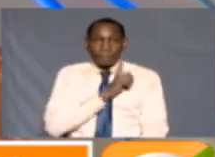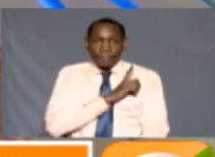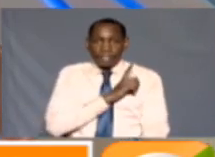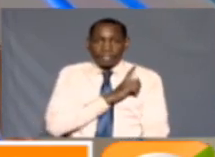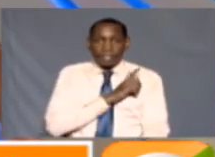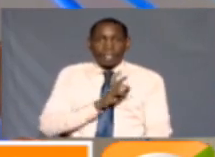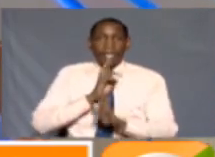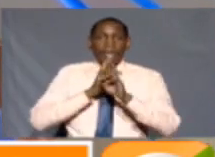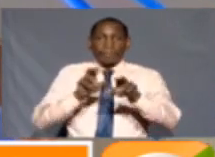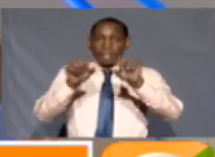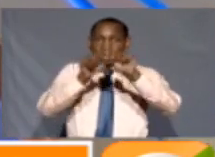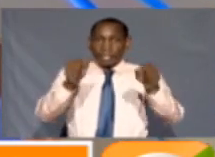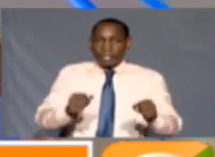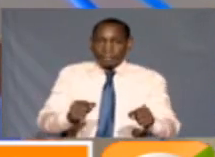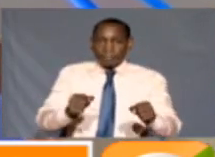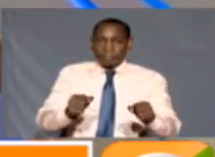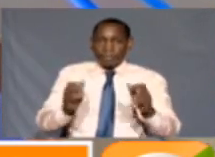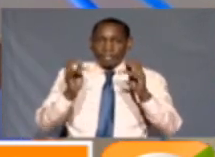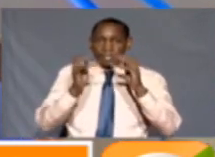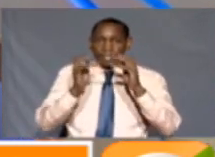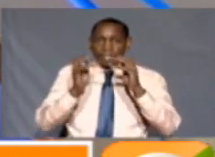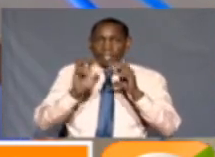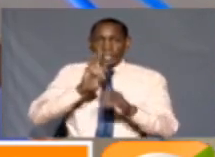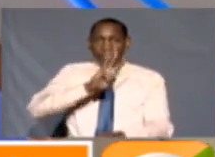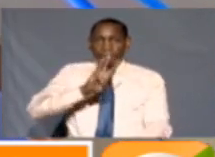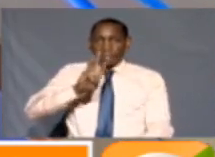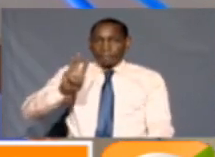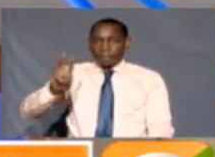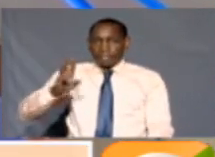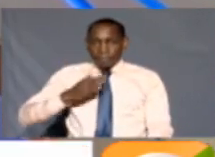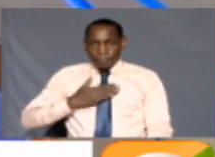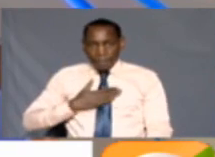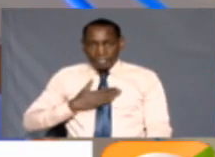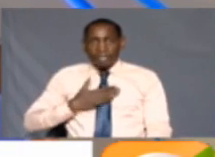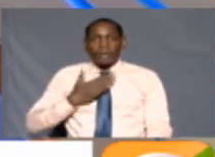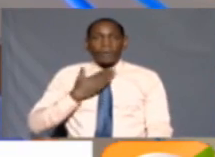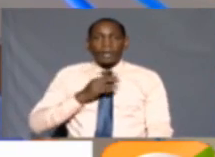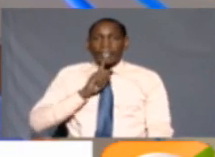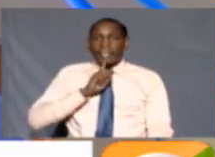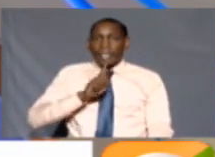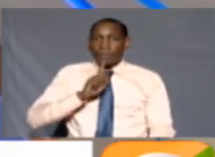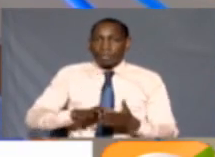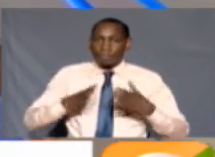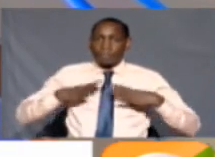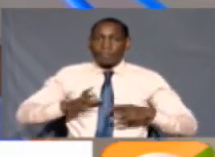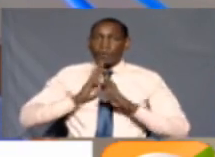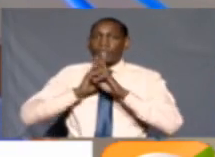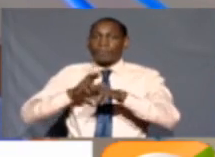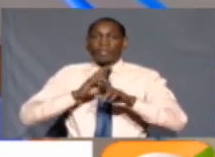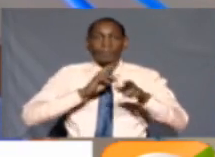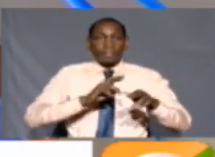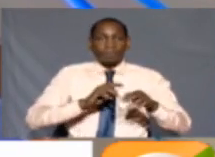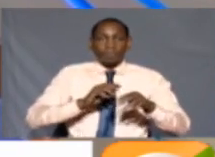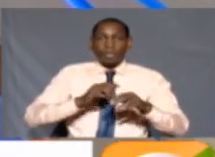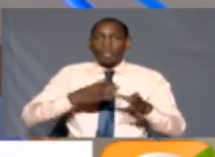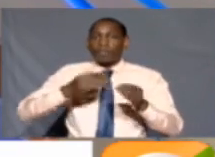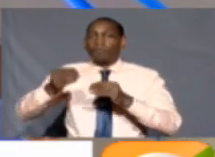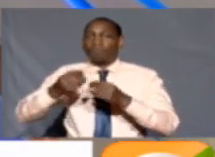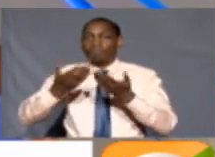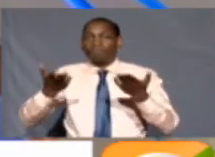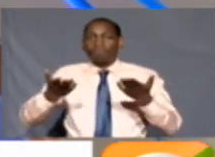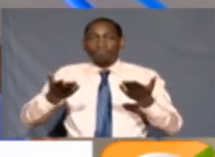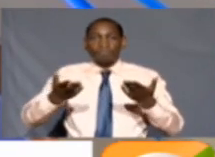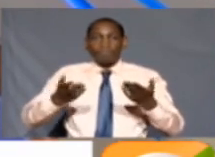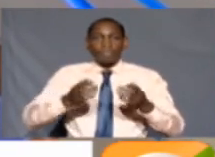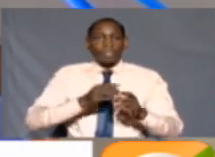anonymous reporting system on our website. But I want to say that whistleblowers should not go out there and start chest